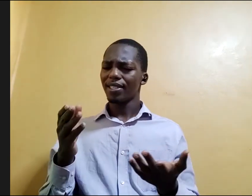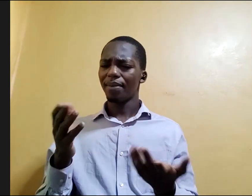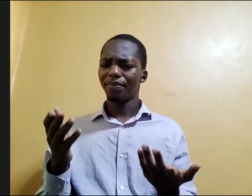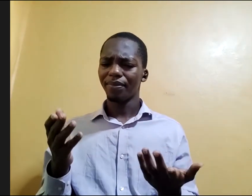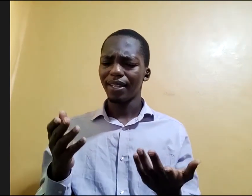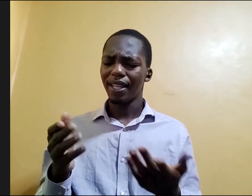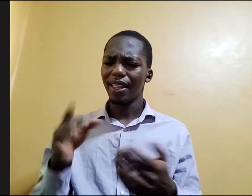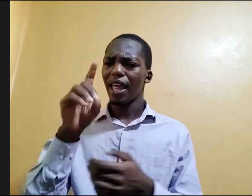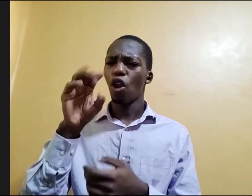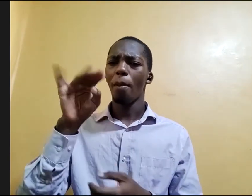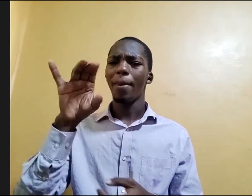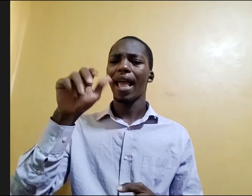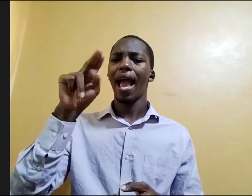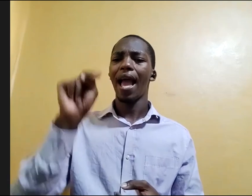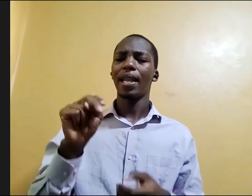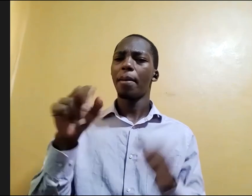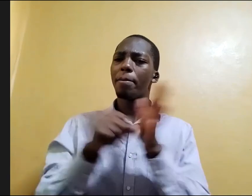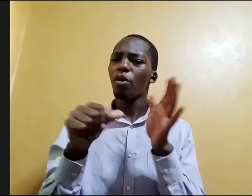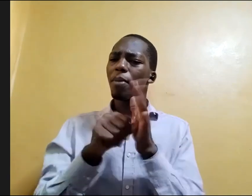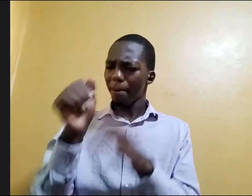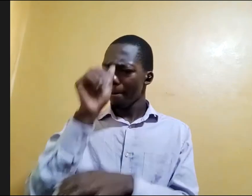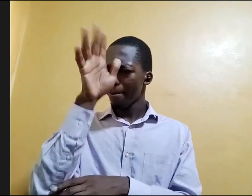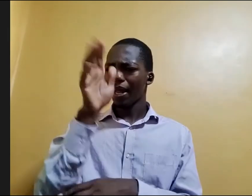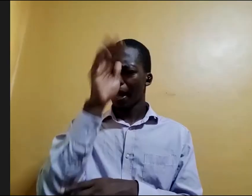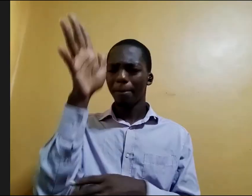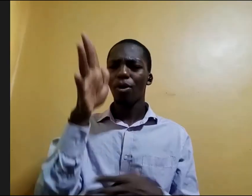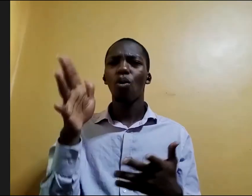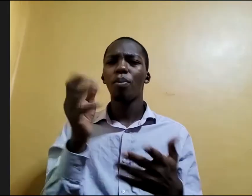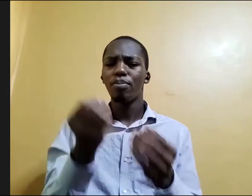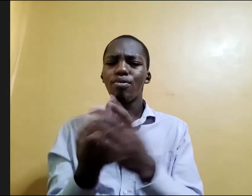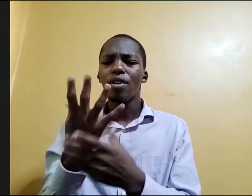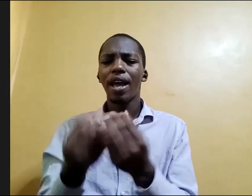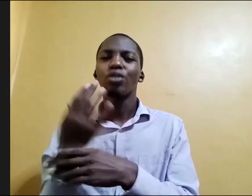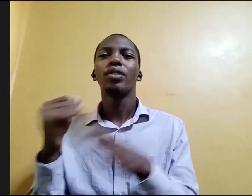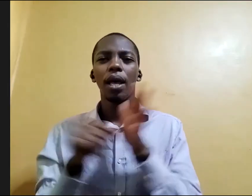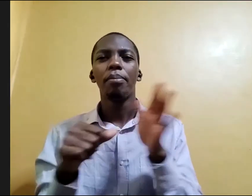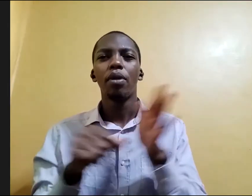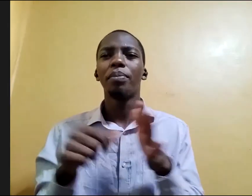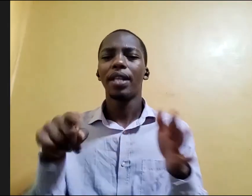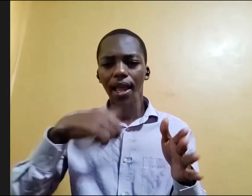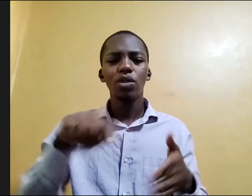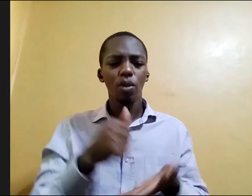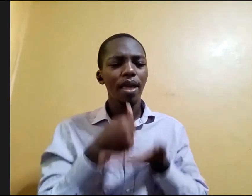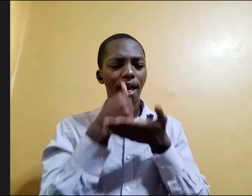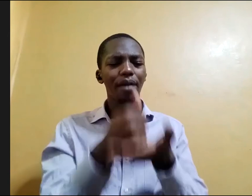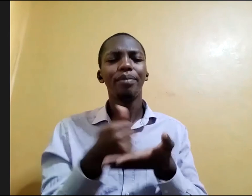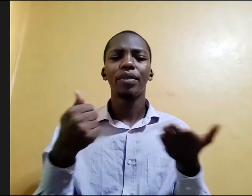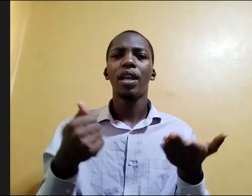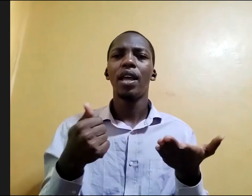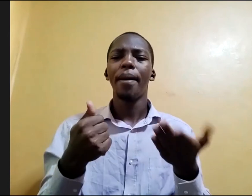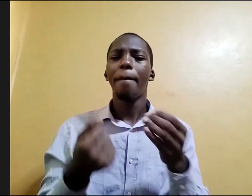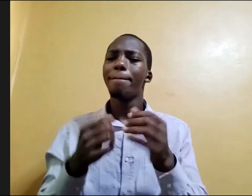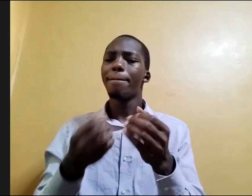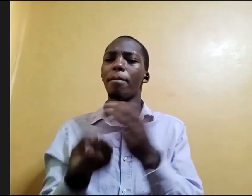Republic, and that we will be assisting the Dominican embassy and producers, which have contacted us.